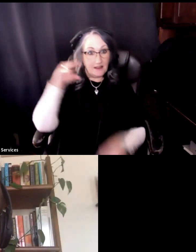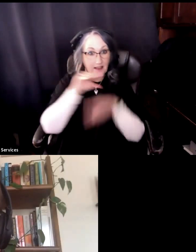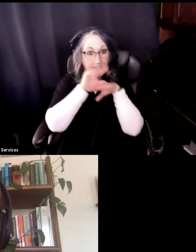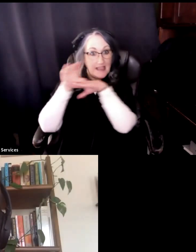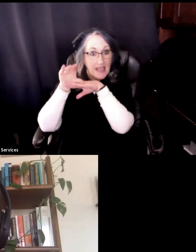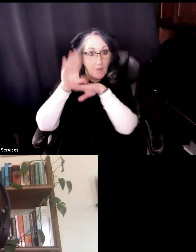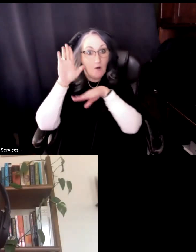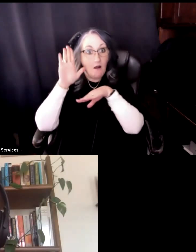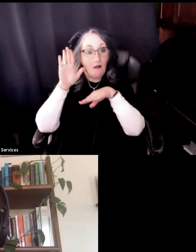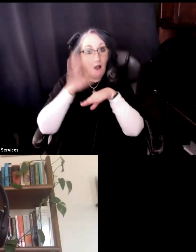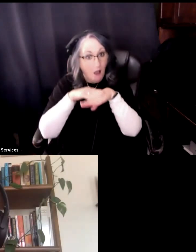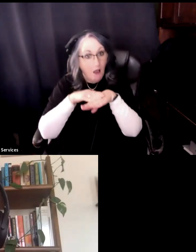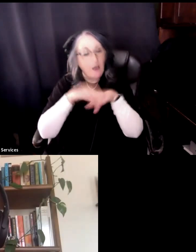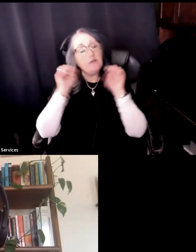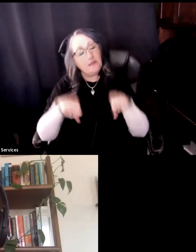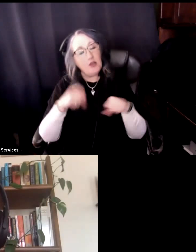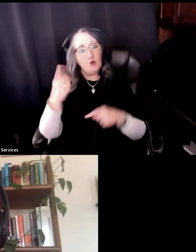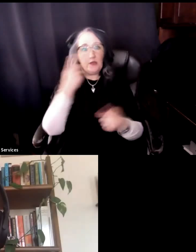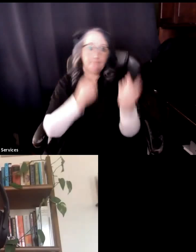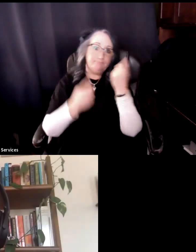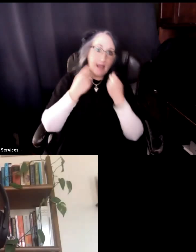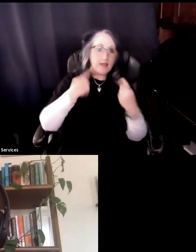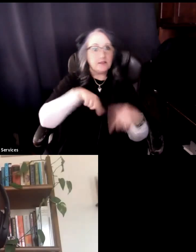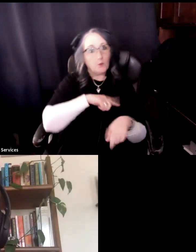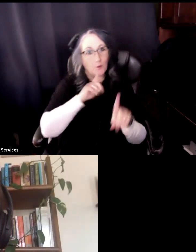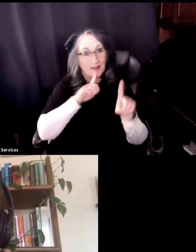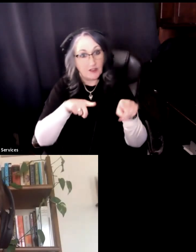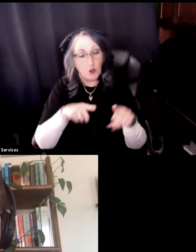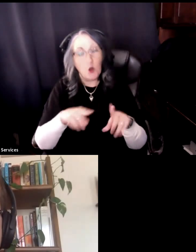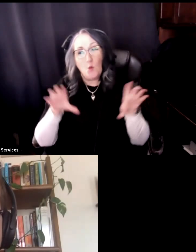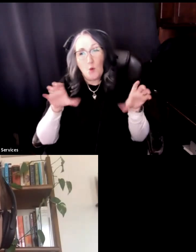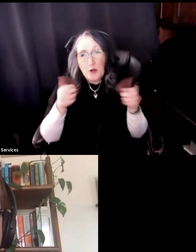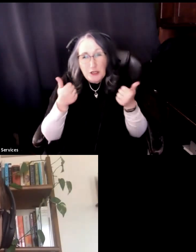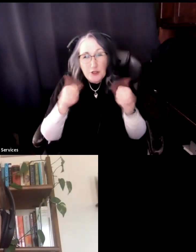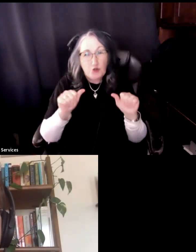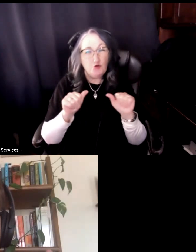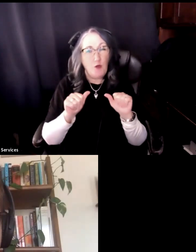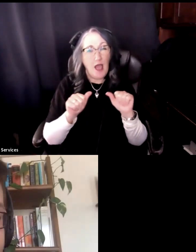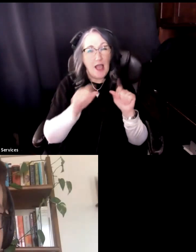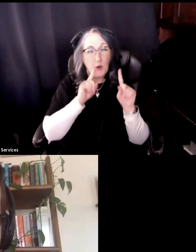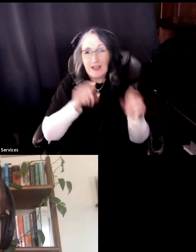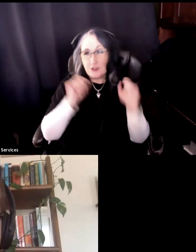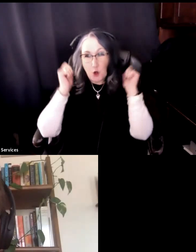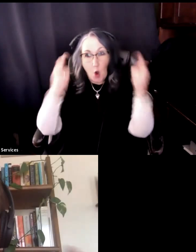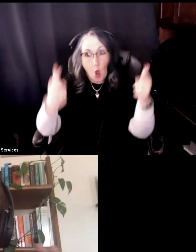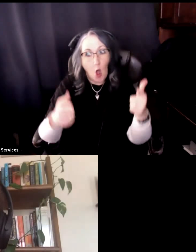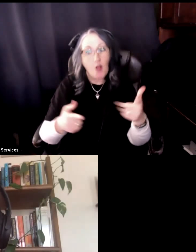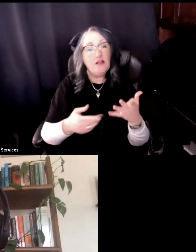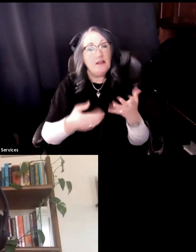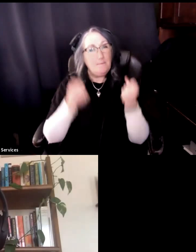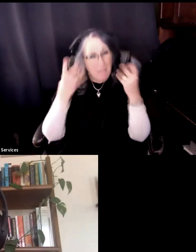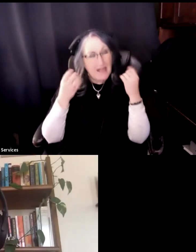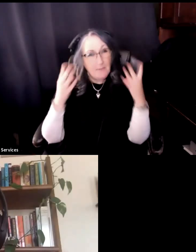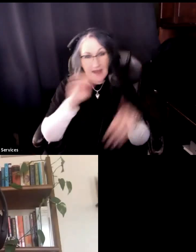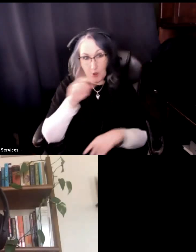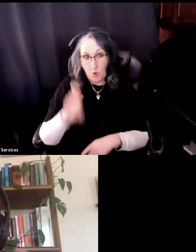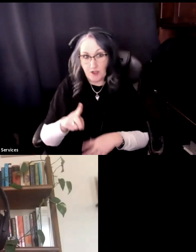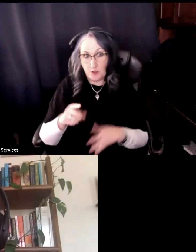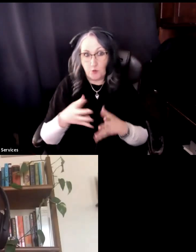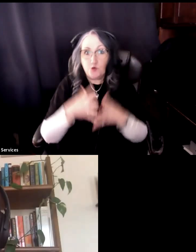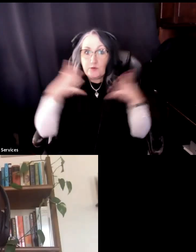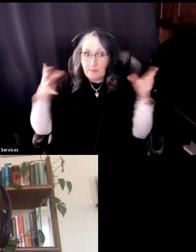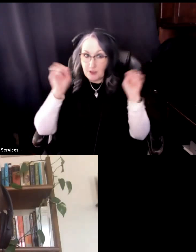are a lot of questions. We're going to get to as many as we can. So I ask that everyone please remain patient and know that you have our contact